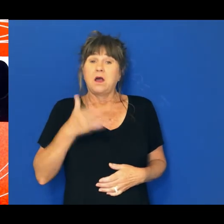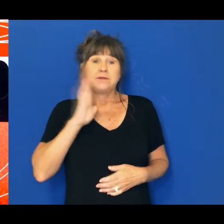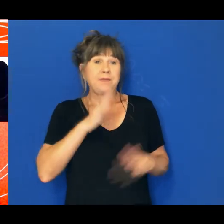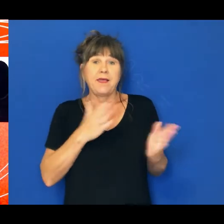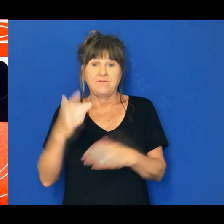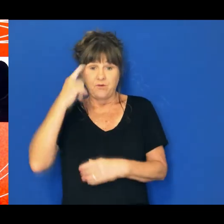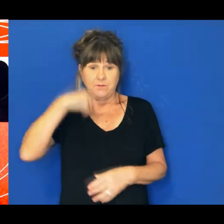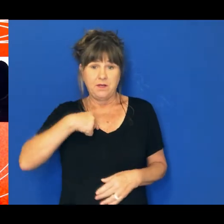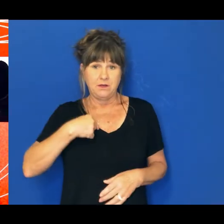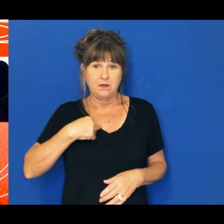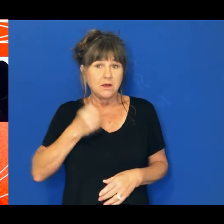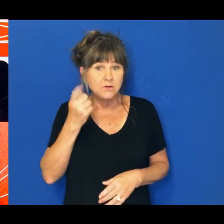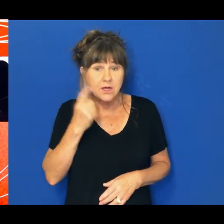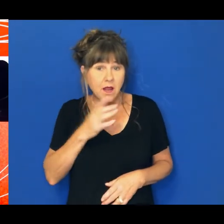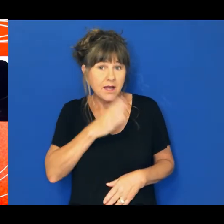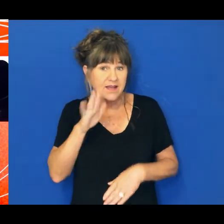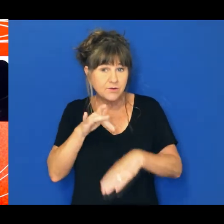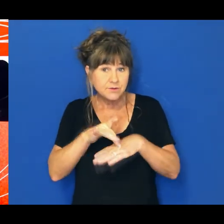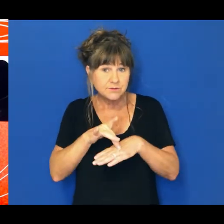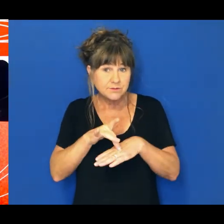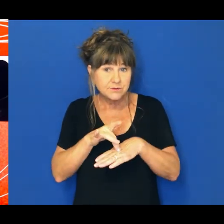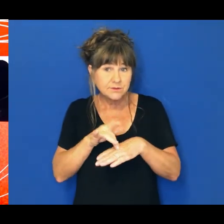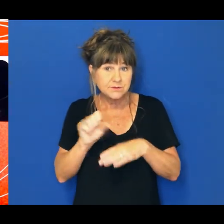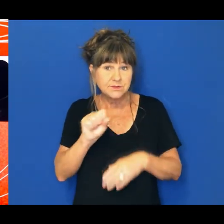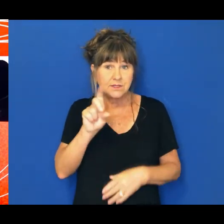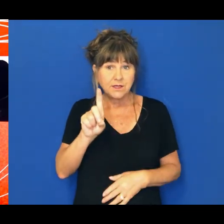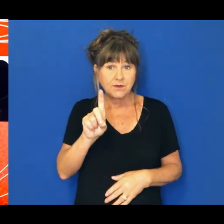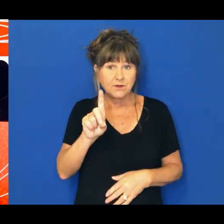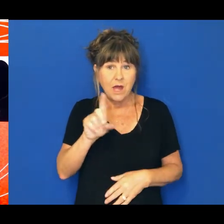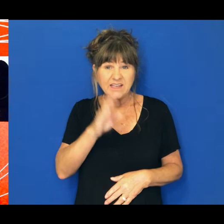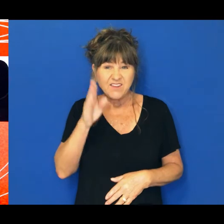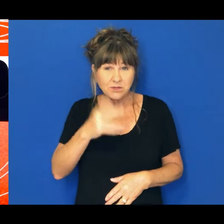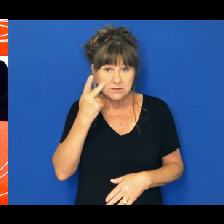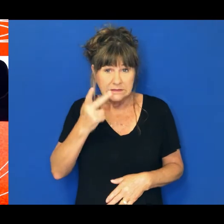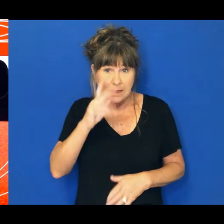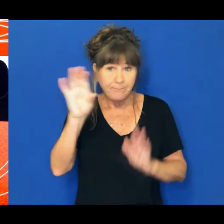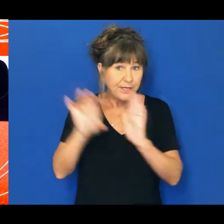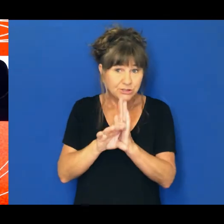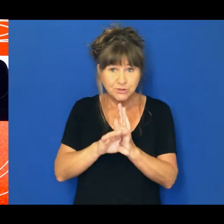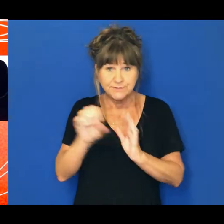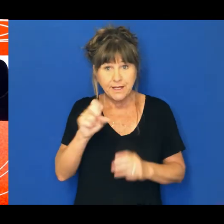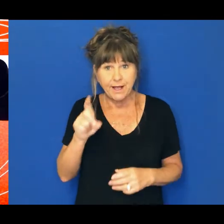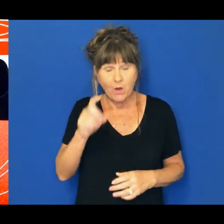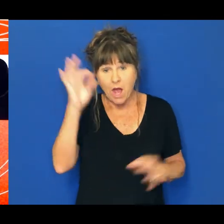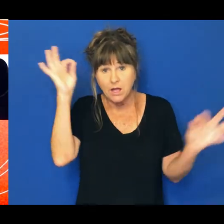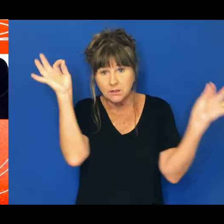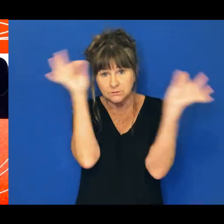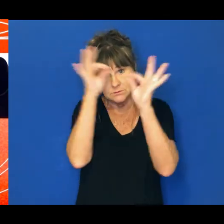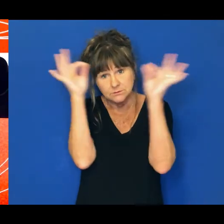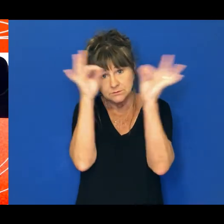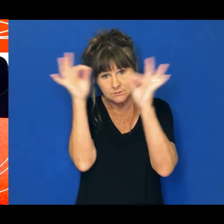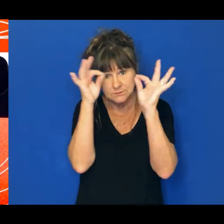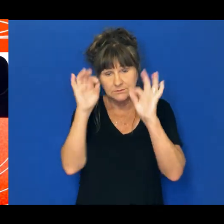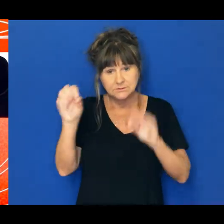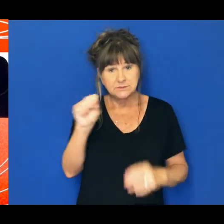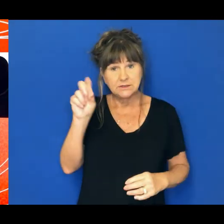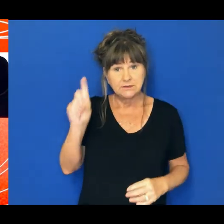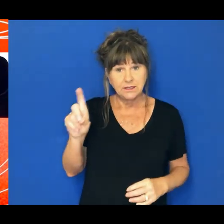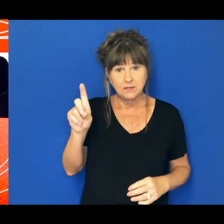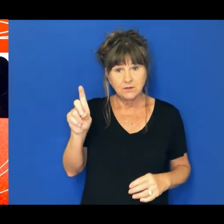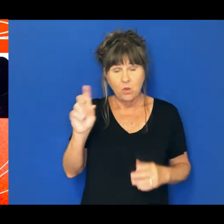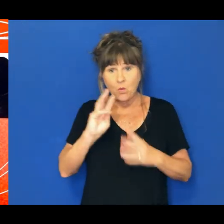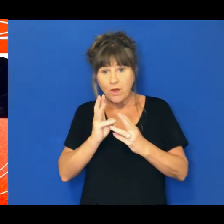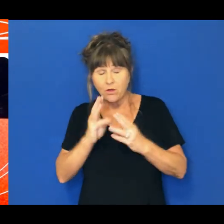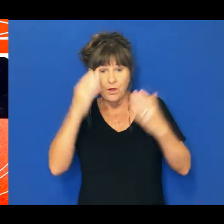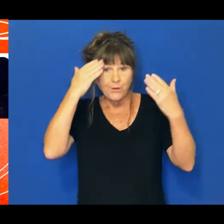take into consideration, I had never even been to San Diego before. I had never even seen a picture of San Diego before. I didn't know what the weather was like. I